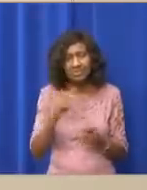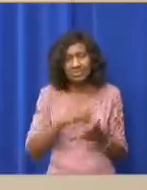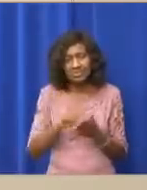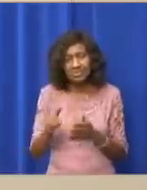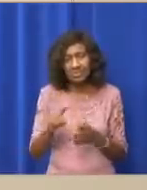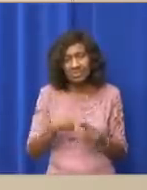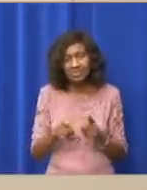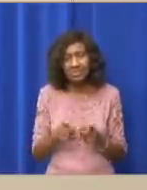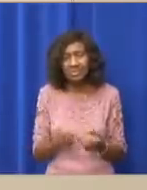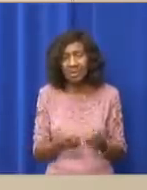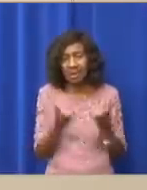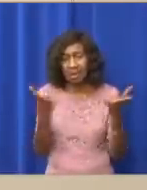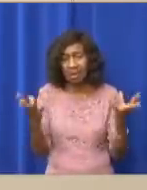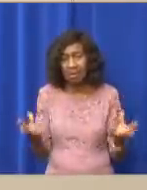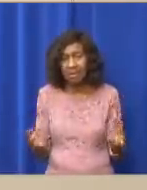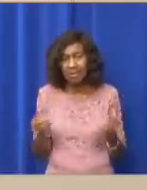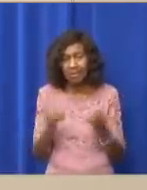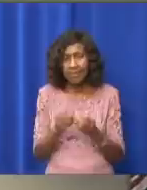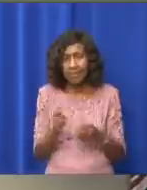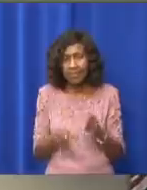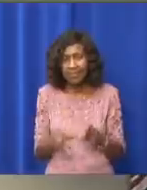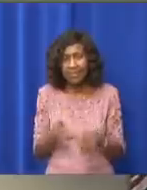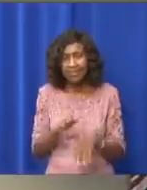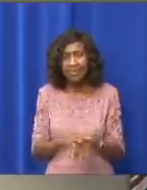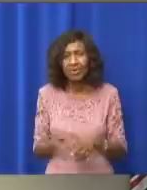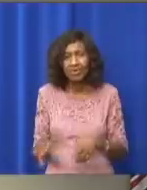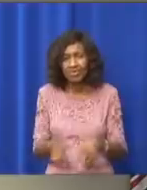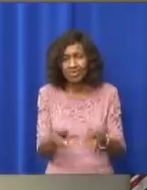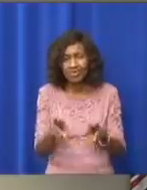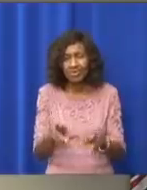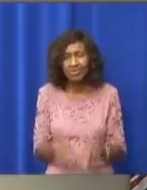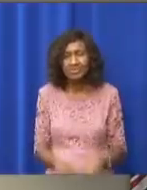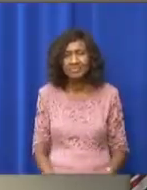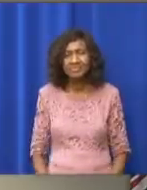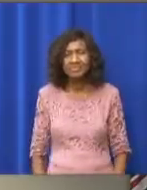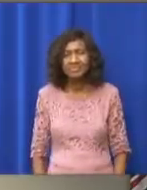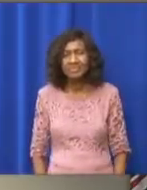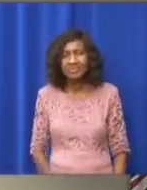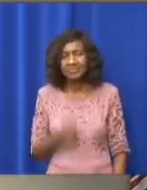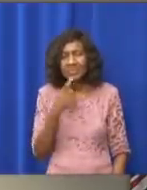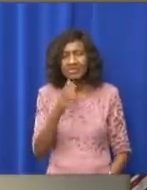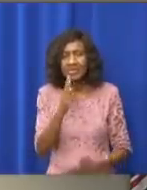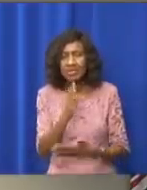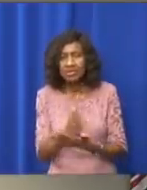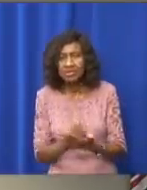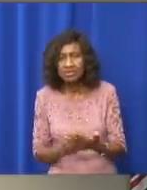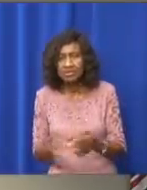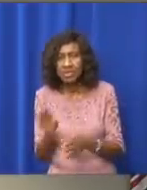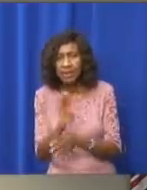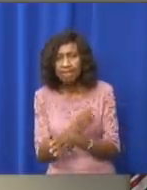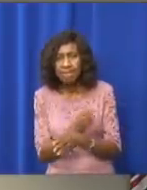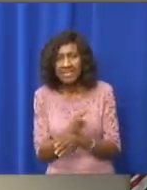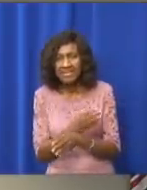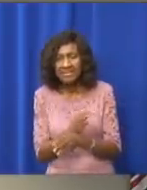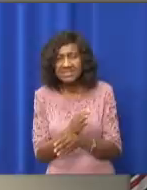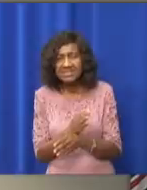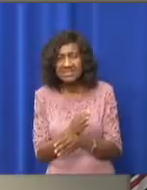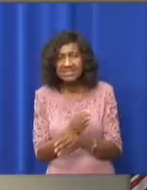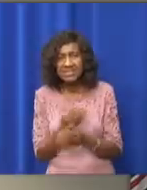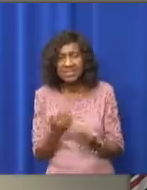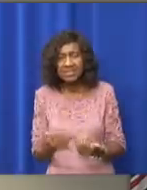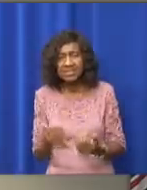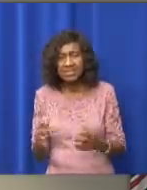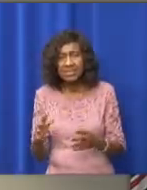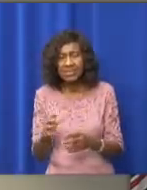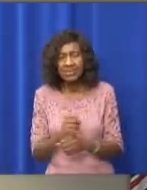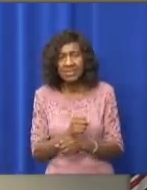lot more of them on the road now than it was before. Yes, sir. There are some companies who were recently granted permission to do deliveries,